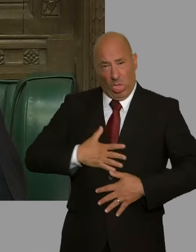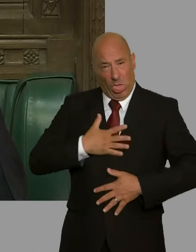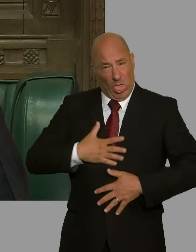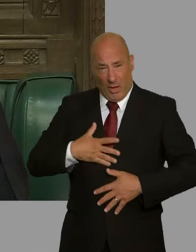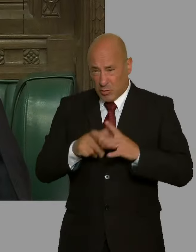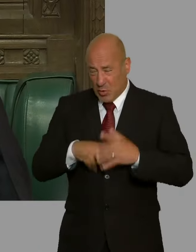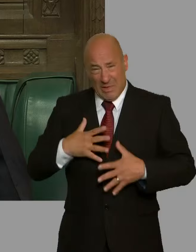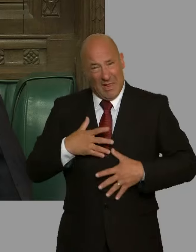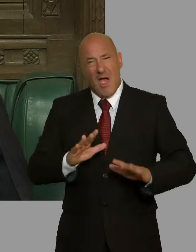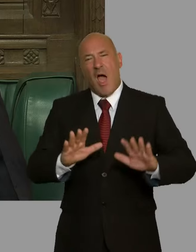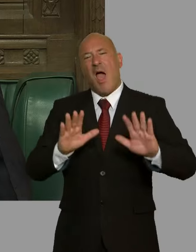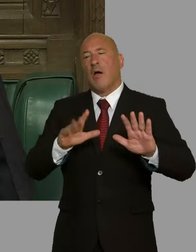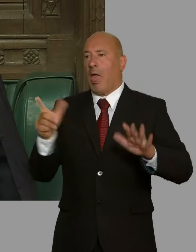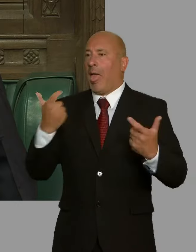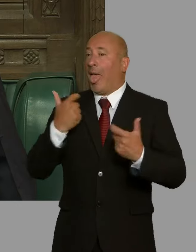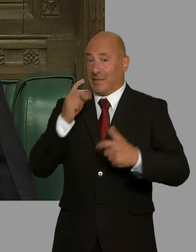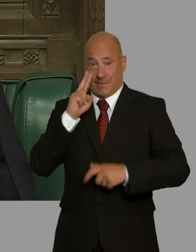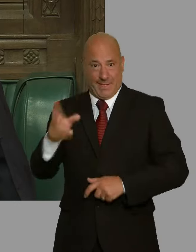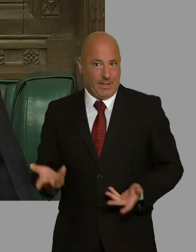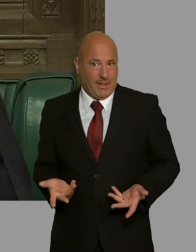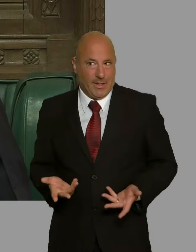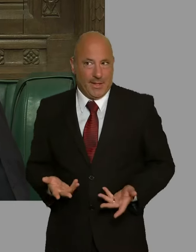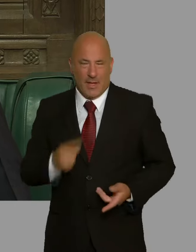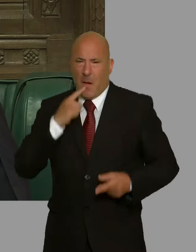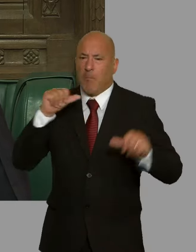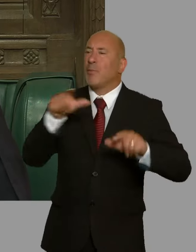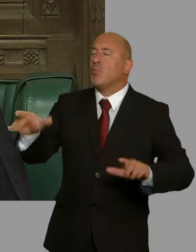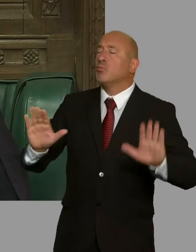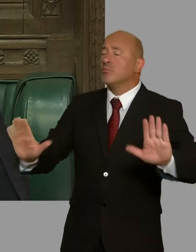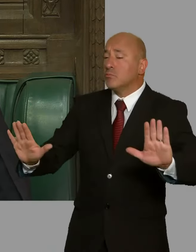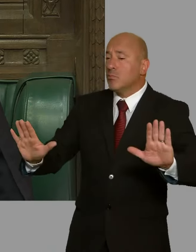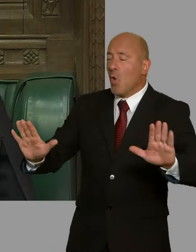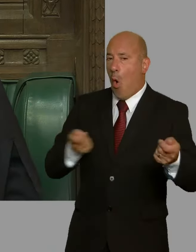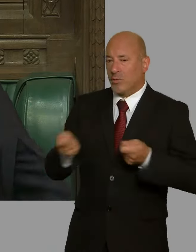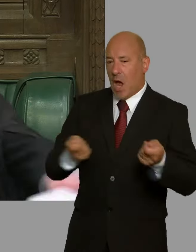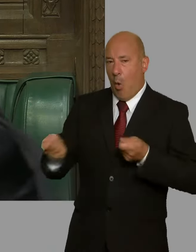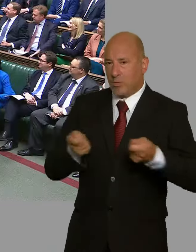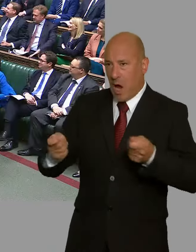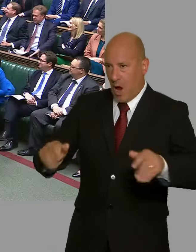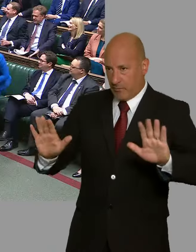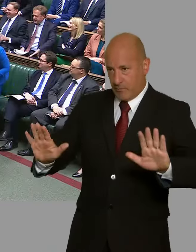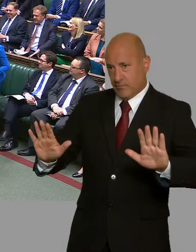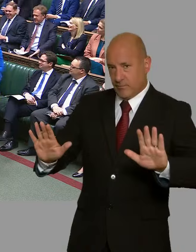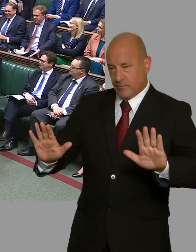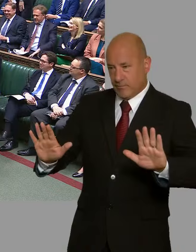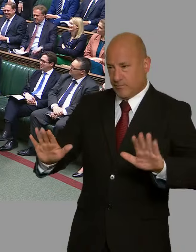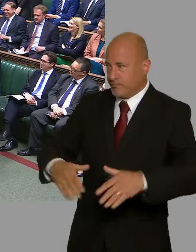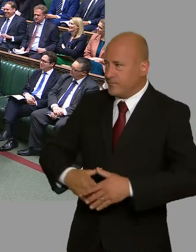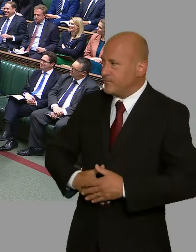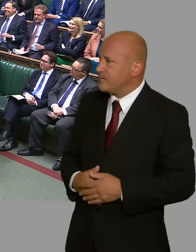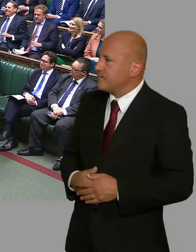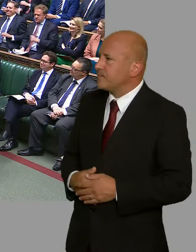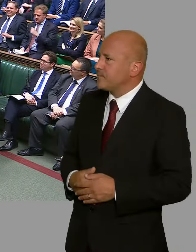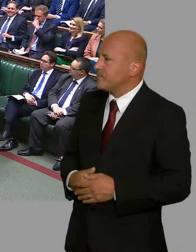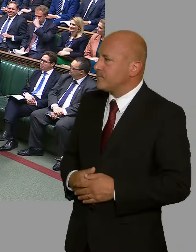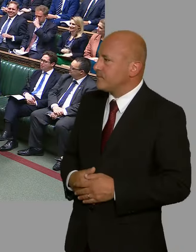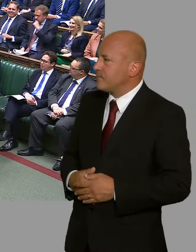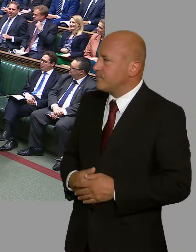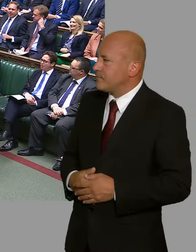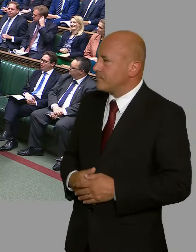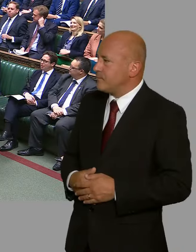I expect better from whips. And boys on at the back, I've got my eye on you. Kemi Badenoch. Mr. Speaker.